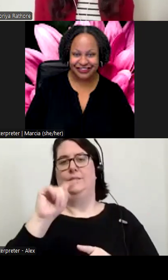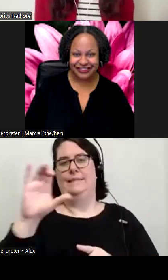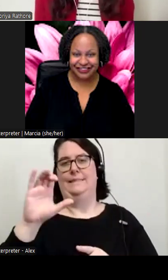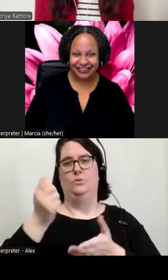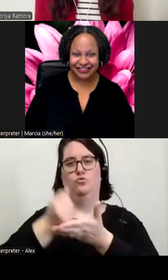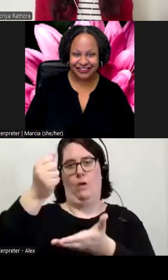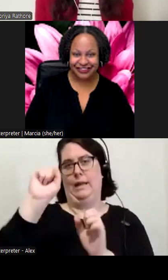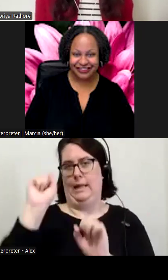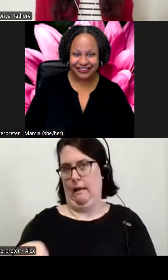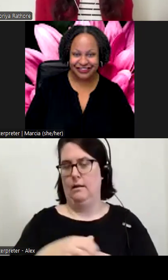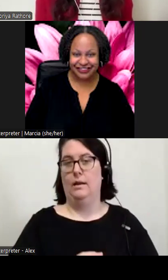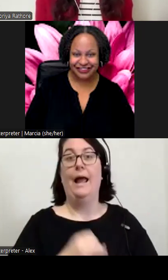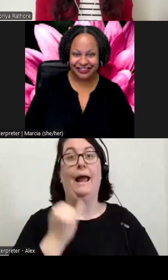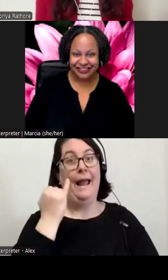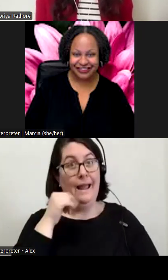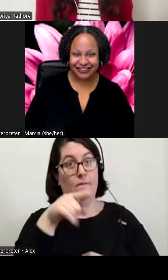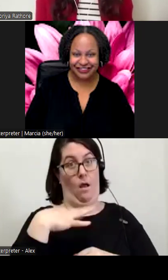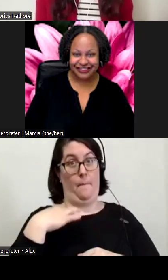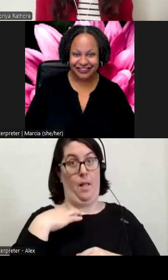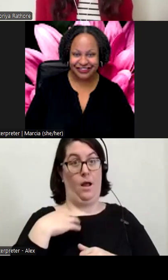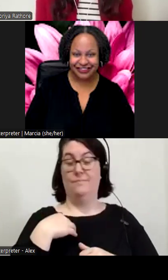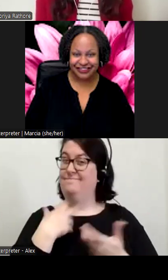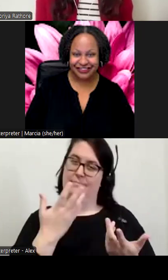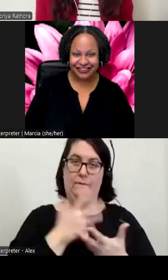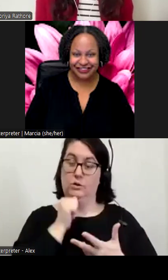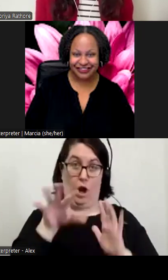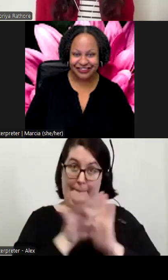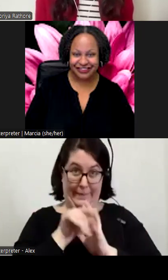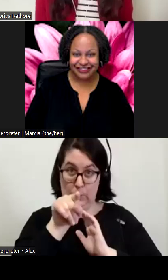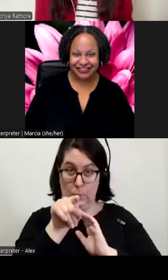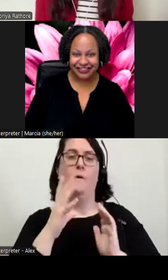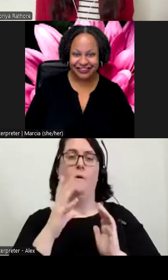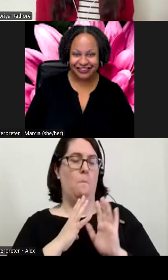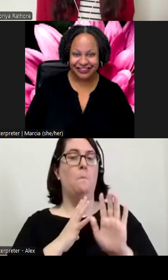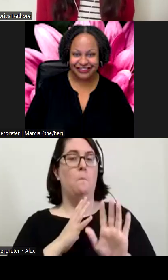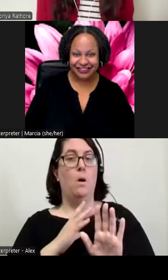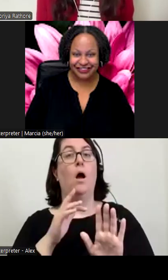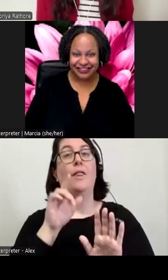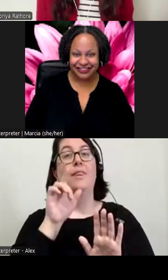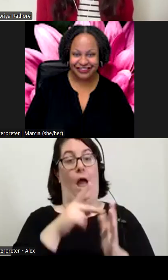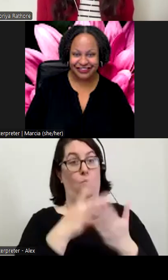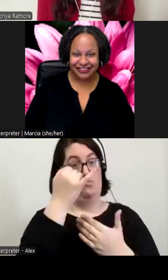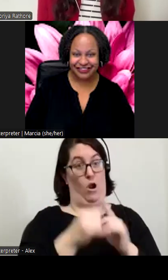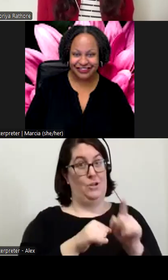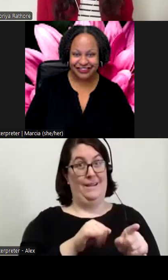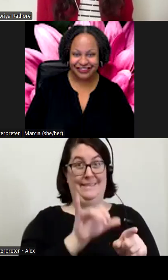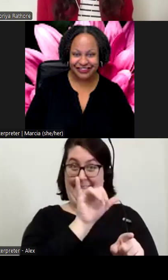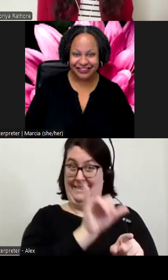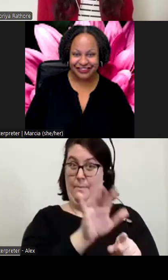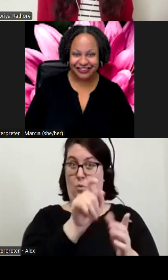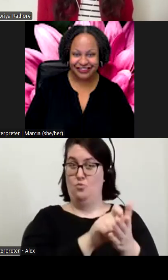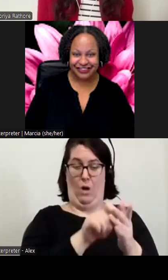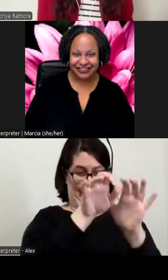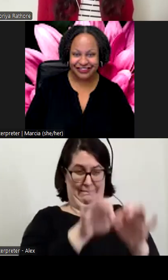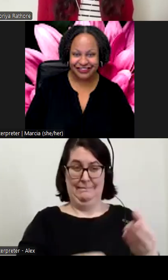If you do apply and you're not successful, you can actually use that same project and the writing that you did about